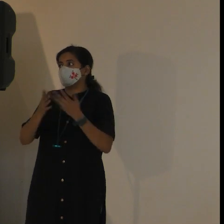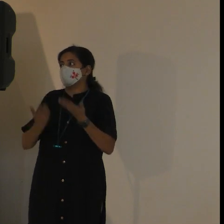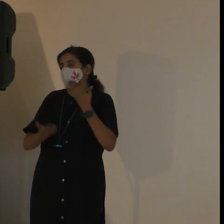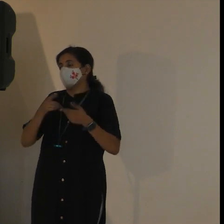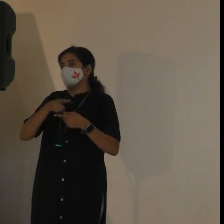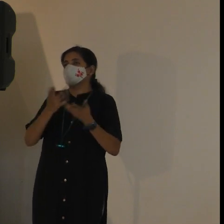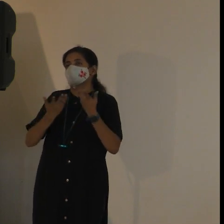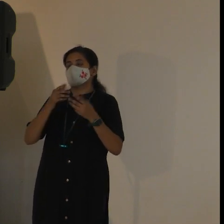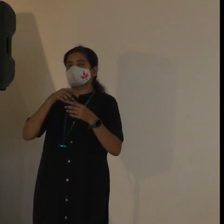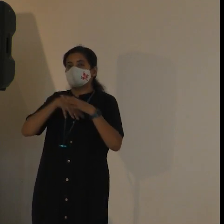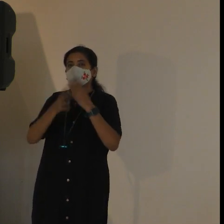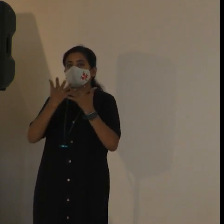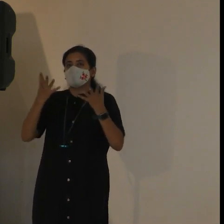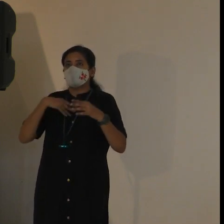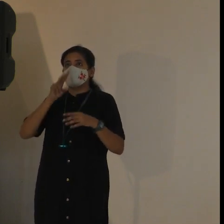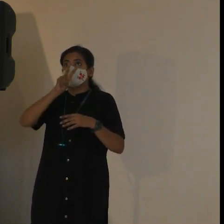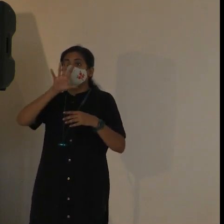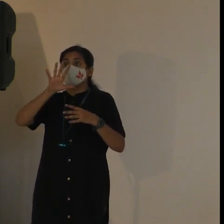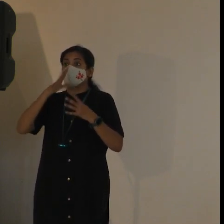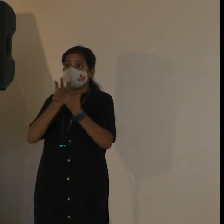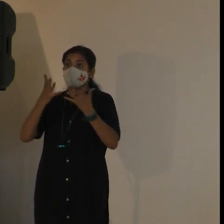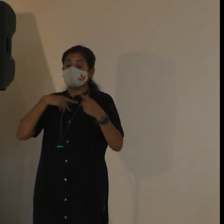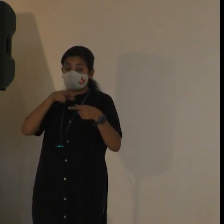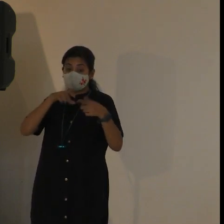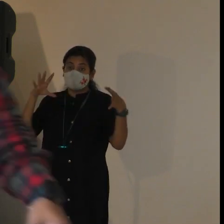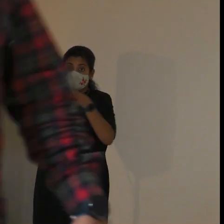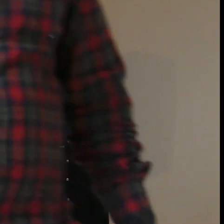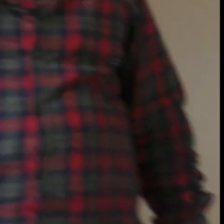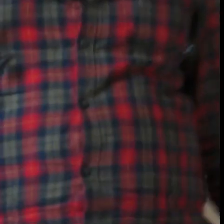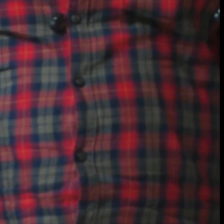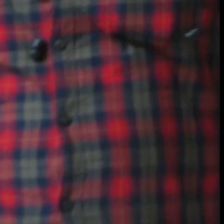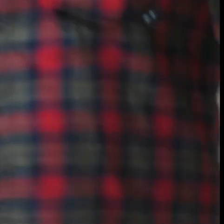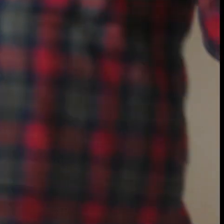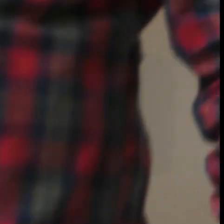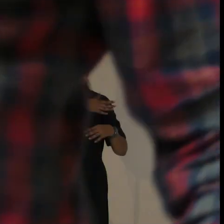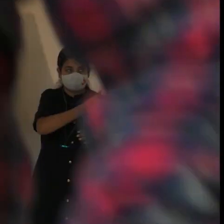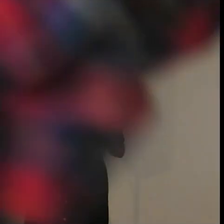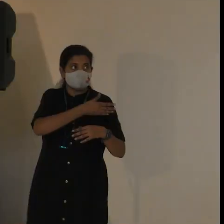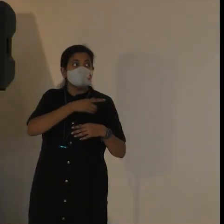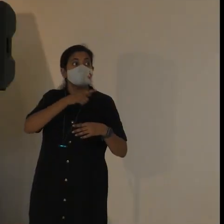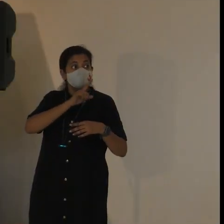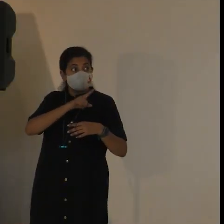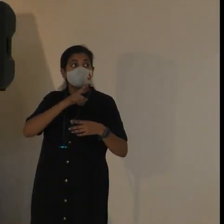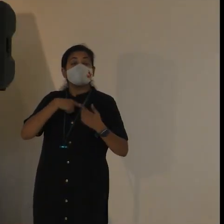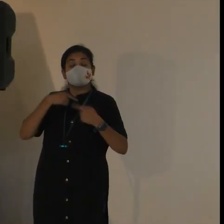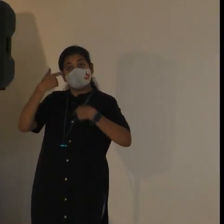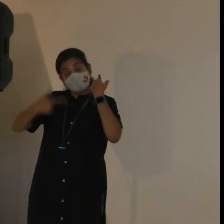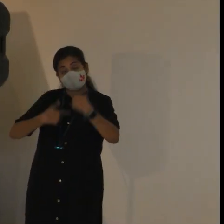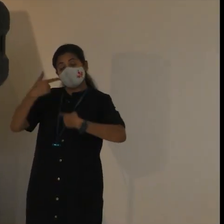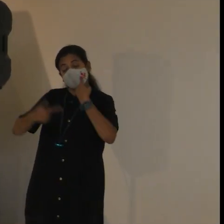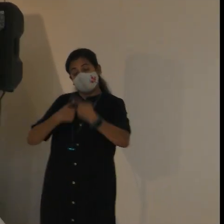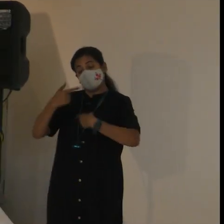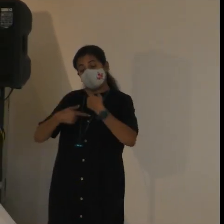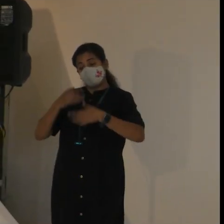have a list of 25 objects, 25 episodes that we need to deliver. Right? So that also essentially means that we are constantly revising